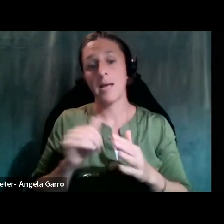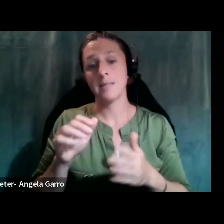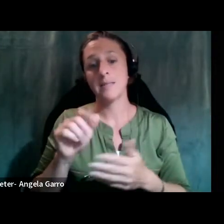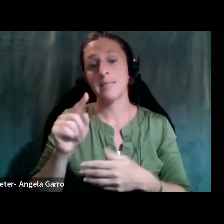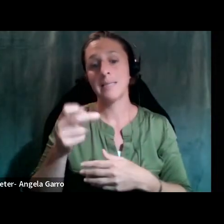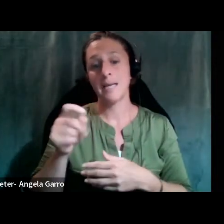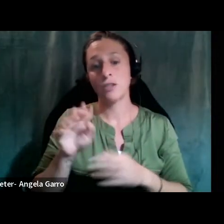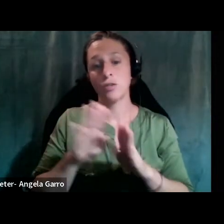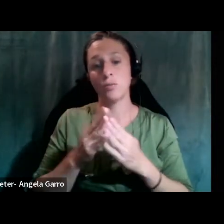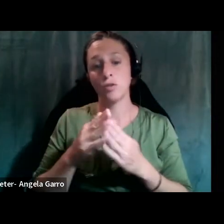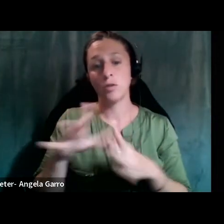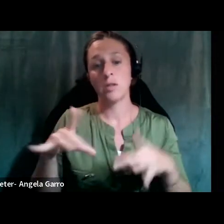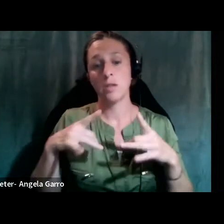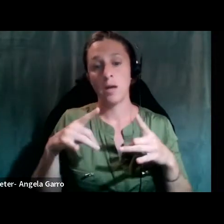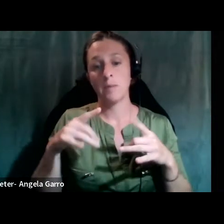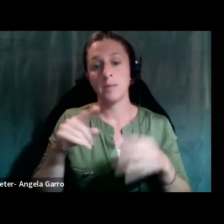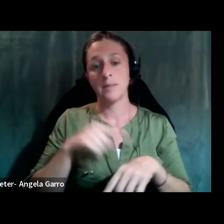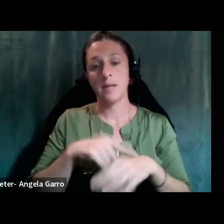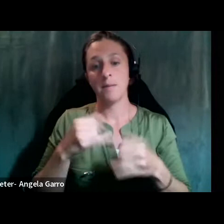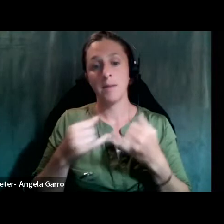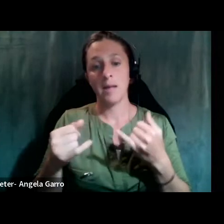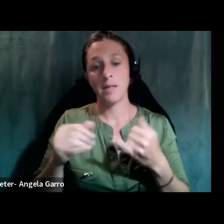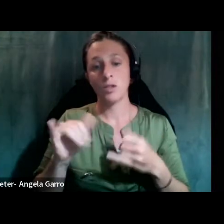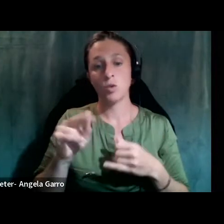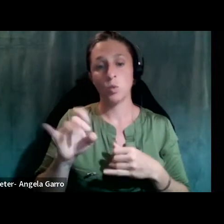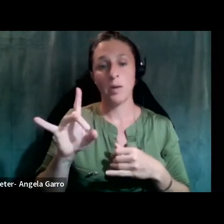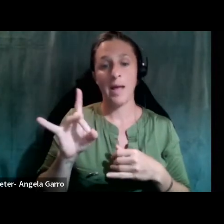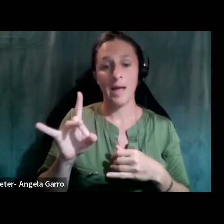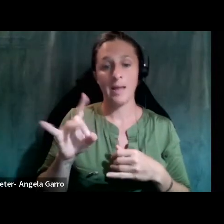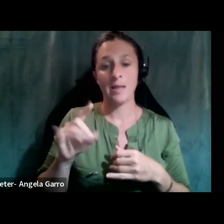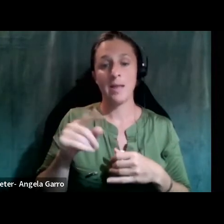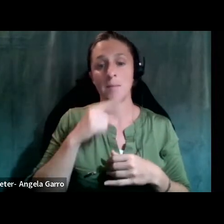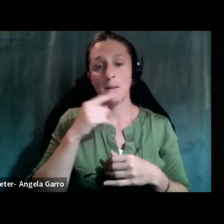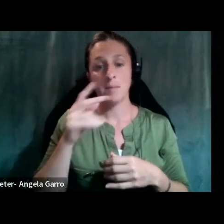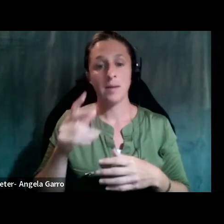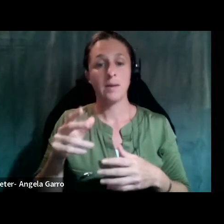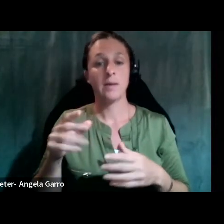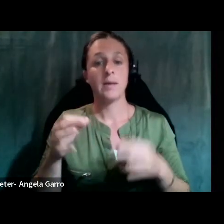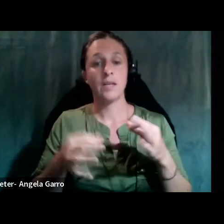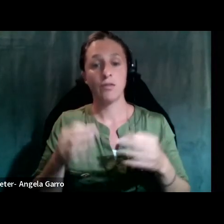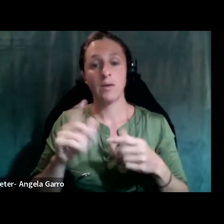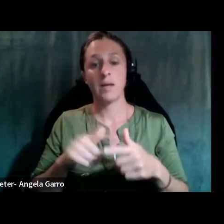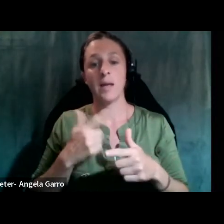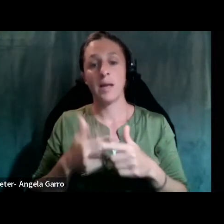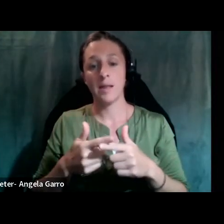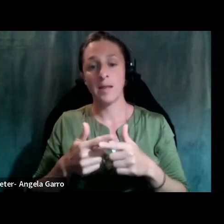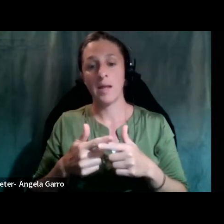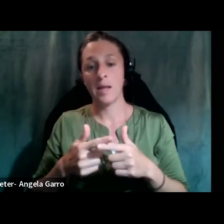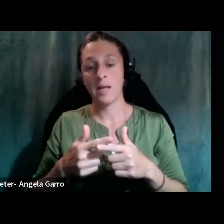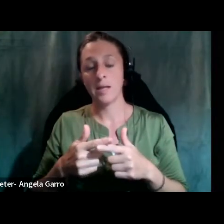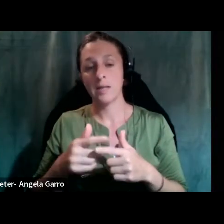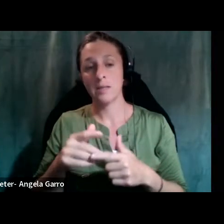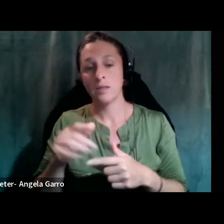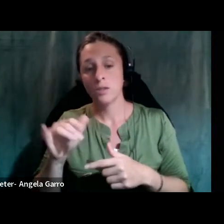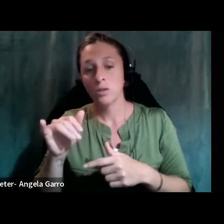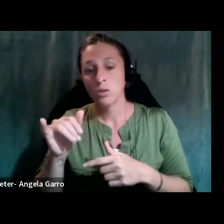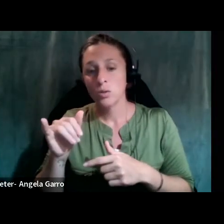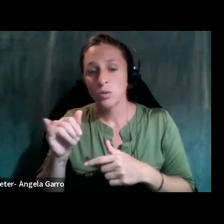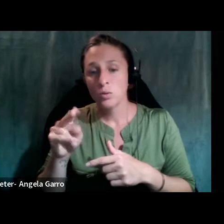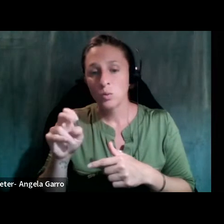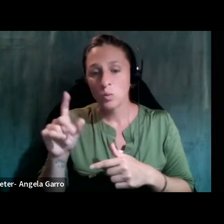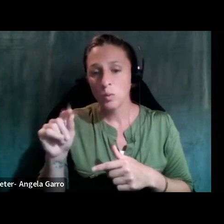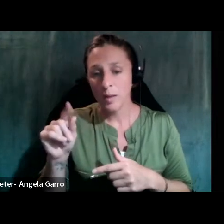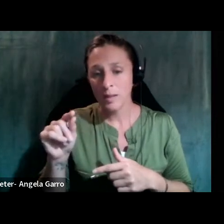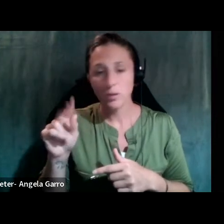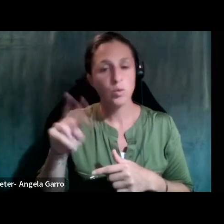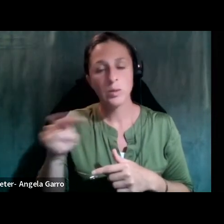says June 8th, board public hearing, then June 22nd, board approval. So Mhm. so for June 22nd, can we have or the next board meeting. I noticed we might be changing the